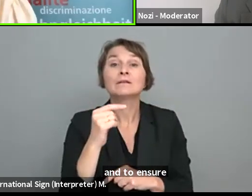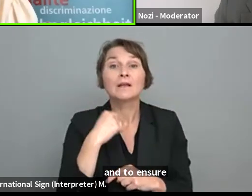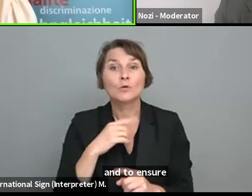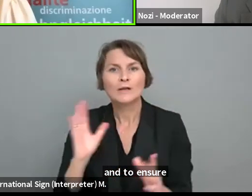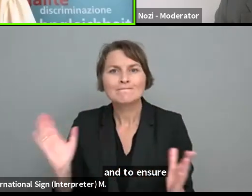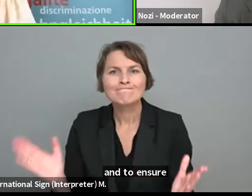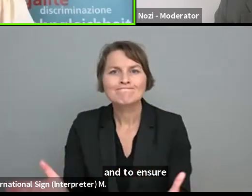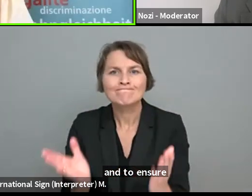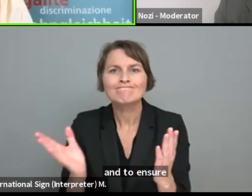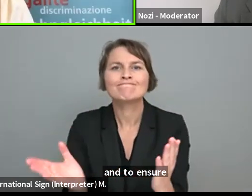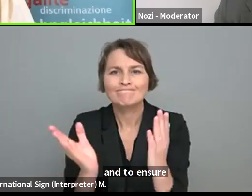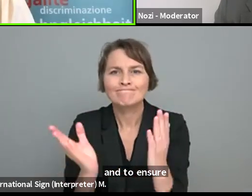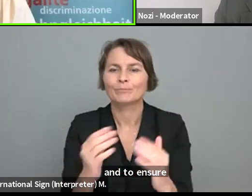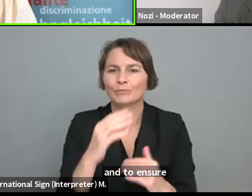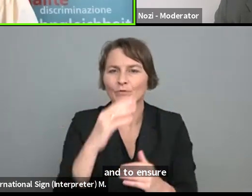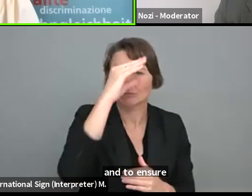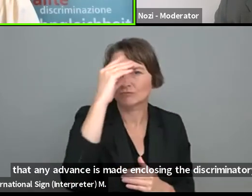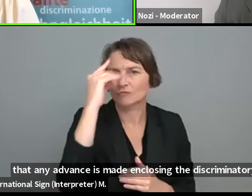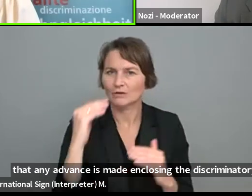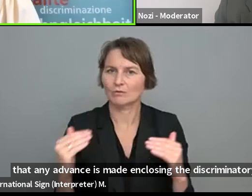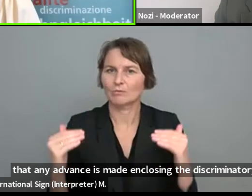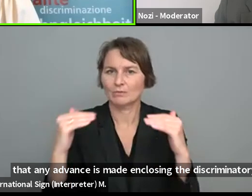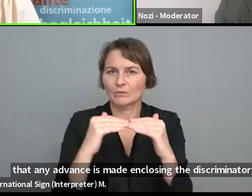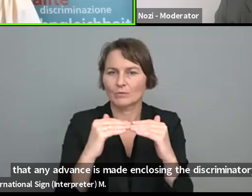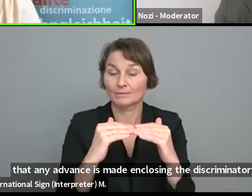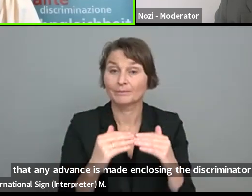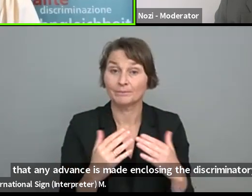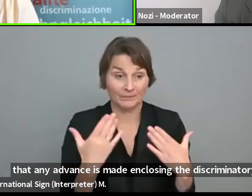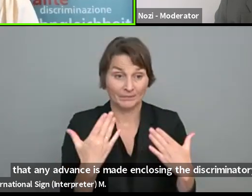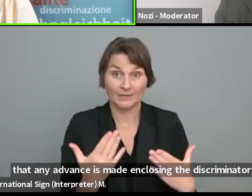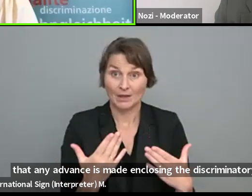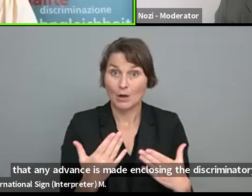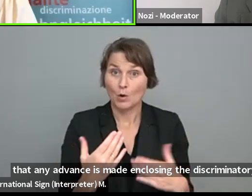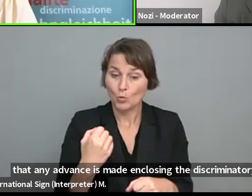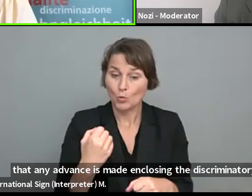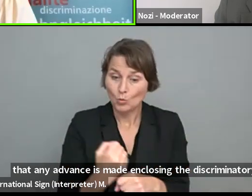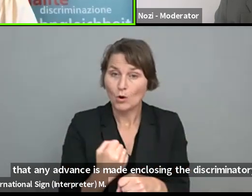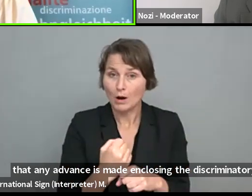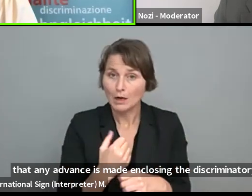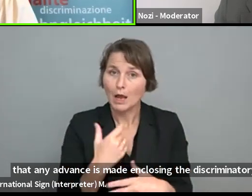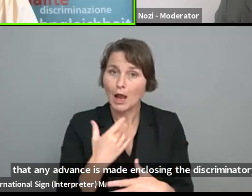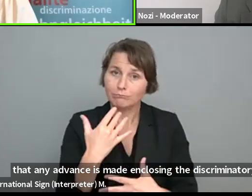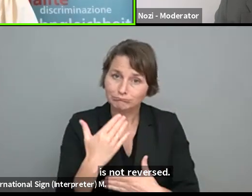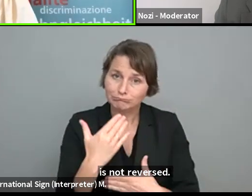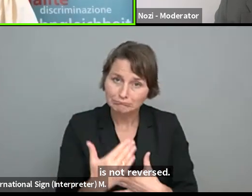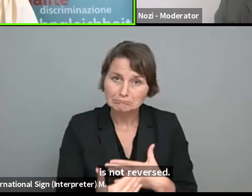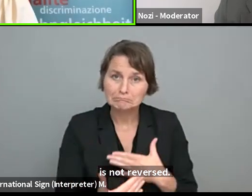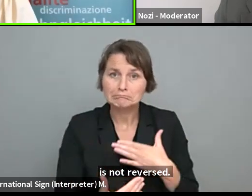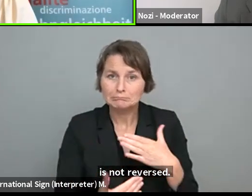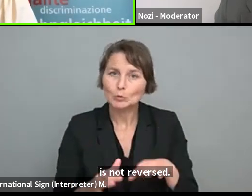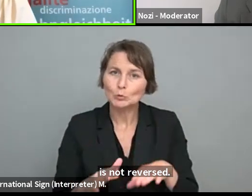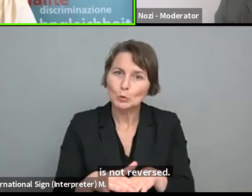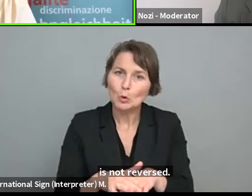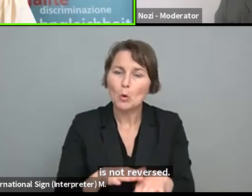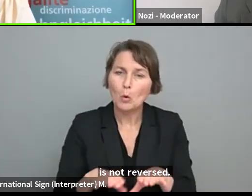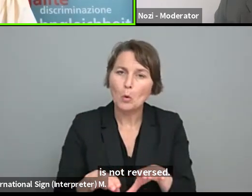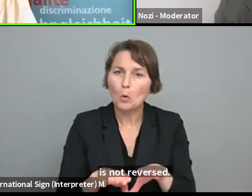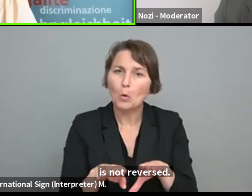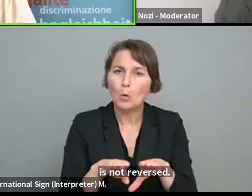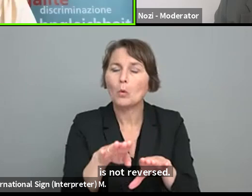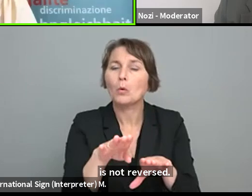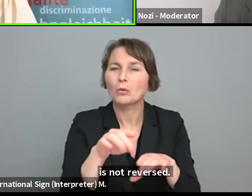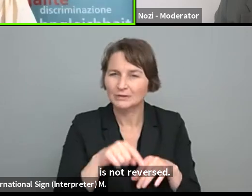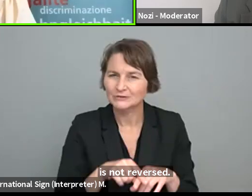As businesses gradually resume their activities, EPIC appeals to the private sector to